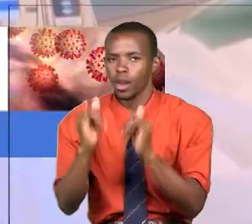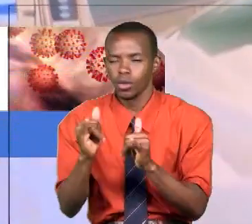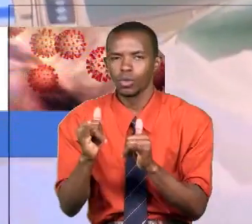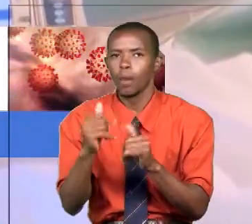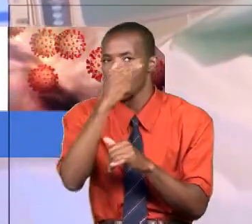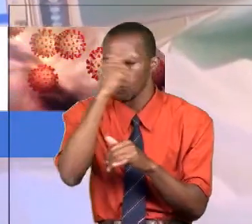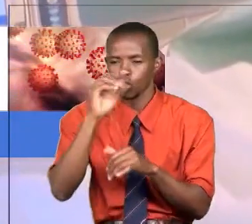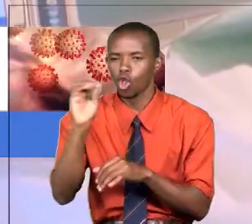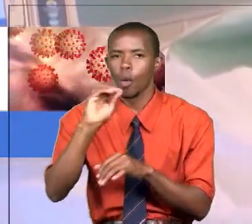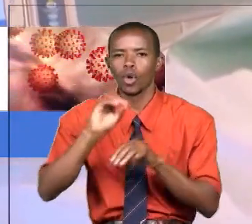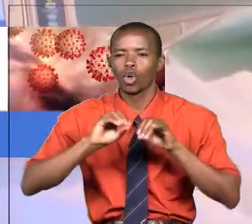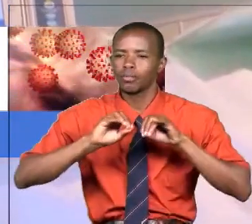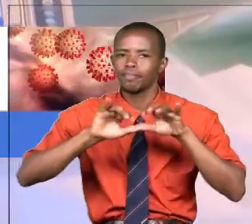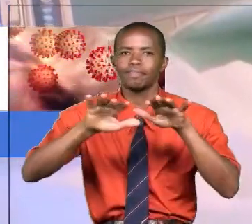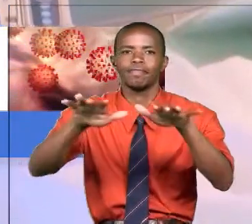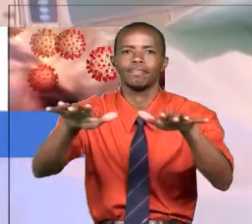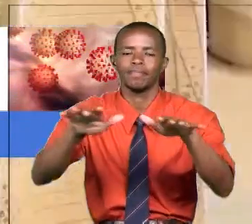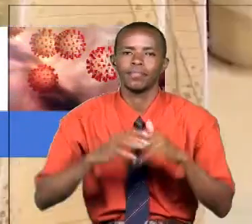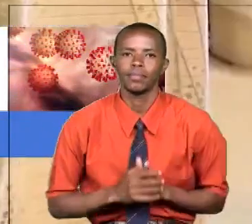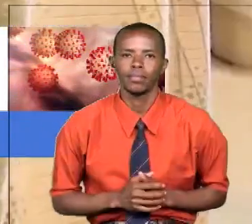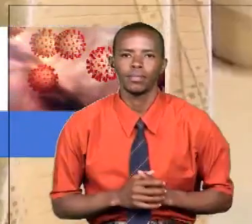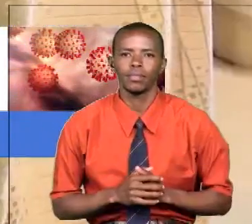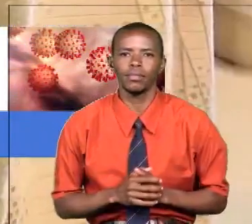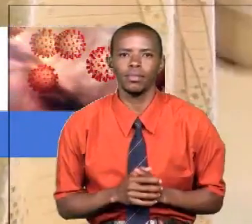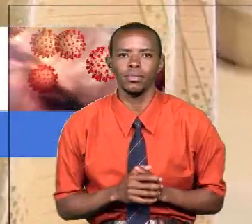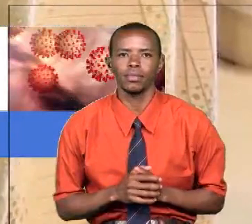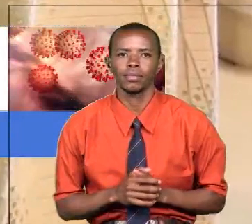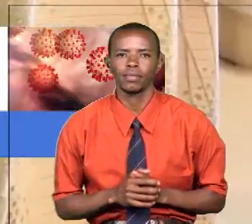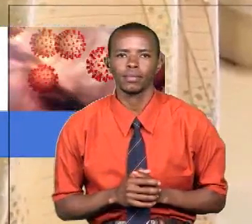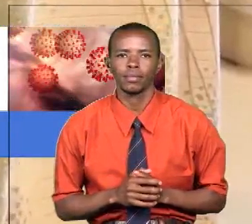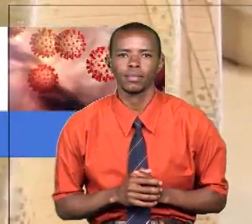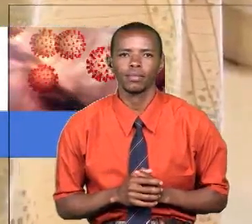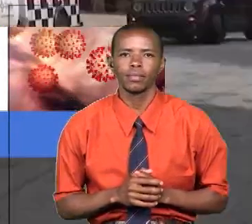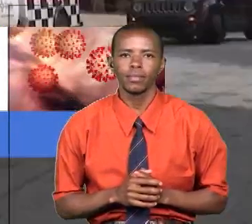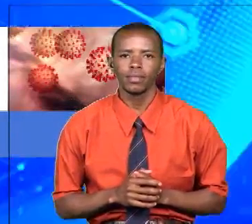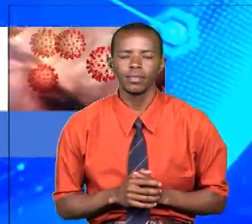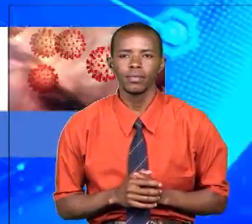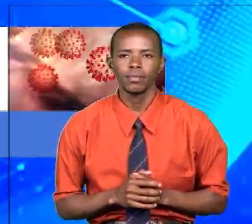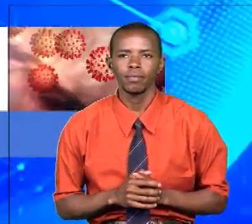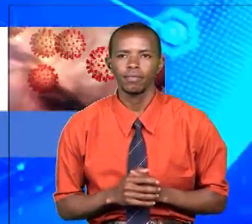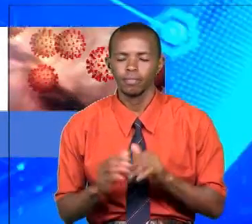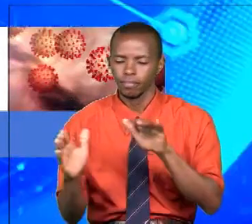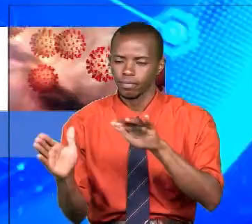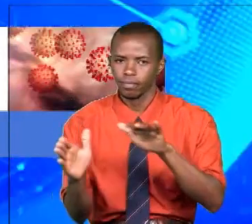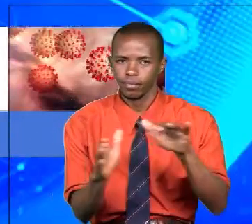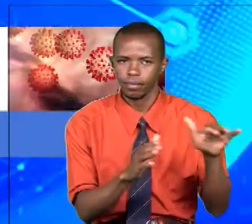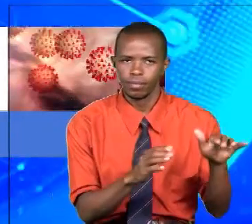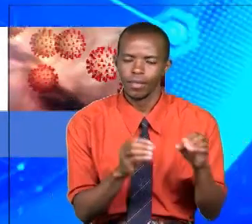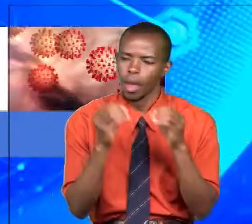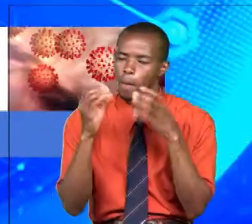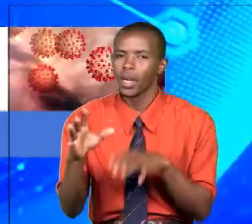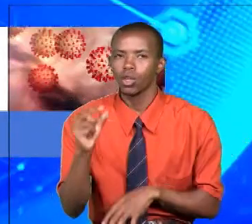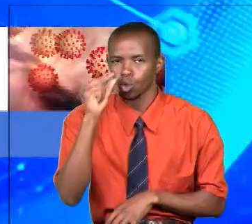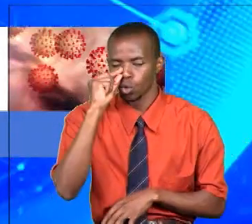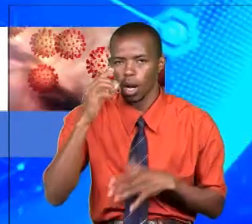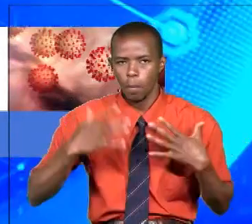spread of the Omicron variant. Reporting for Switch TV, I'm Daniel Anunda. Now, thousands of Sudanese